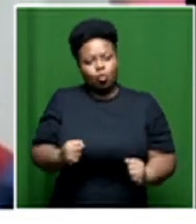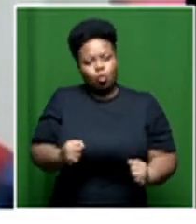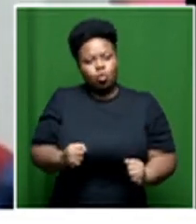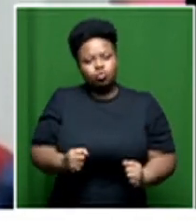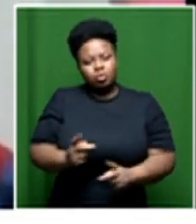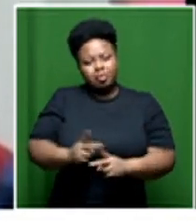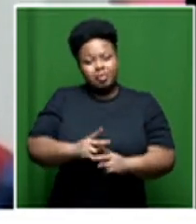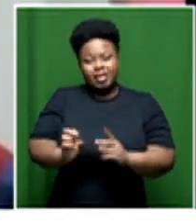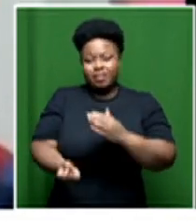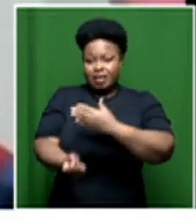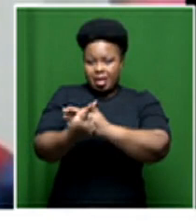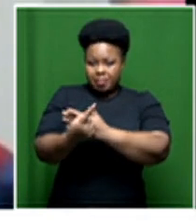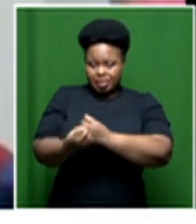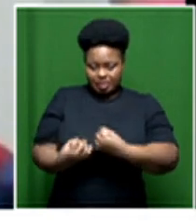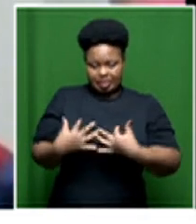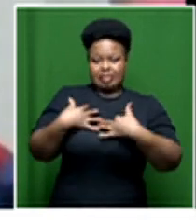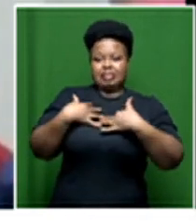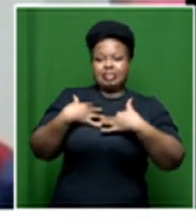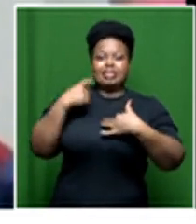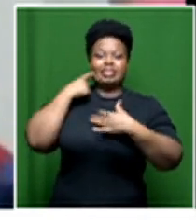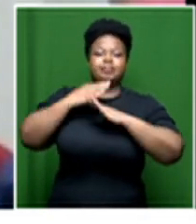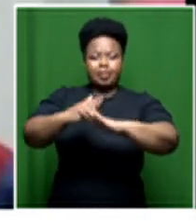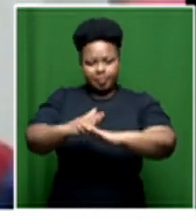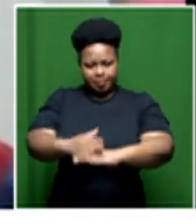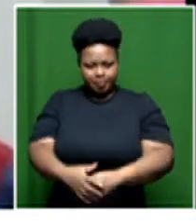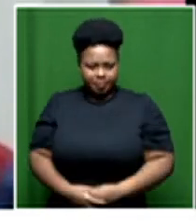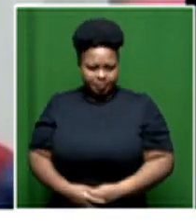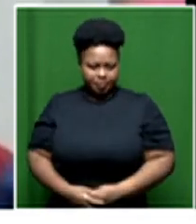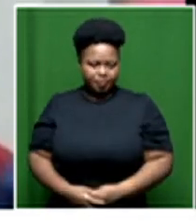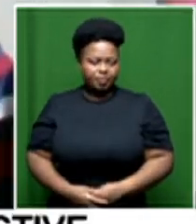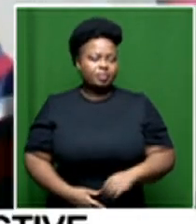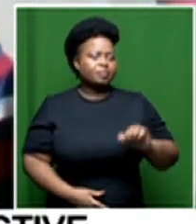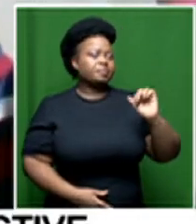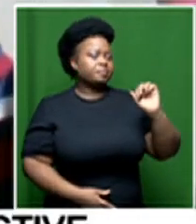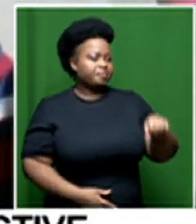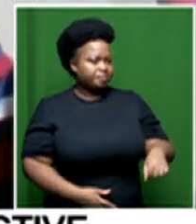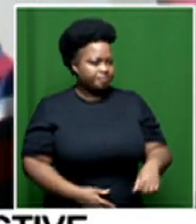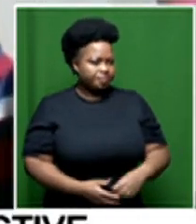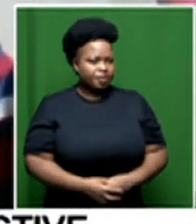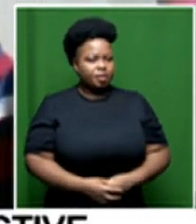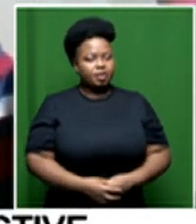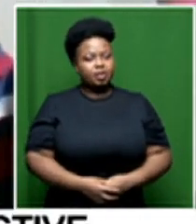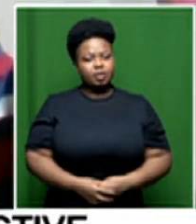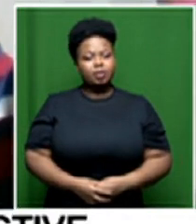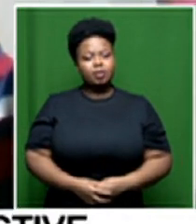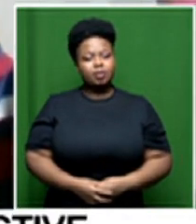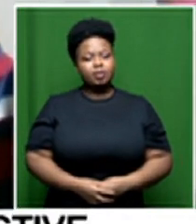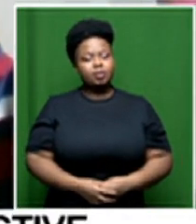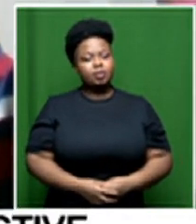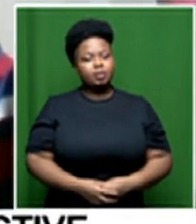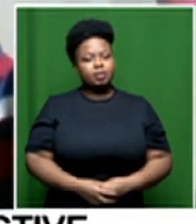war. In case such a virus comes to your body, it can fight back. Yeah. I mean, if we sort